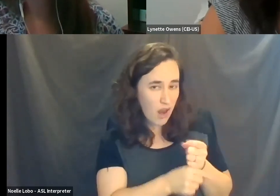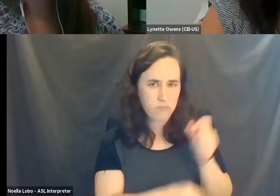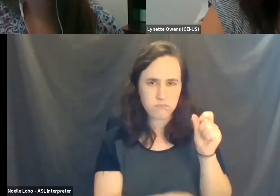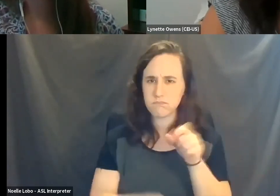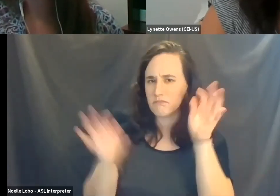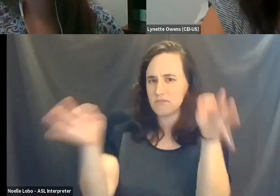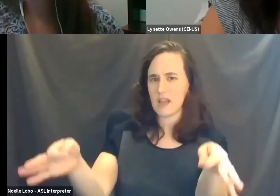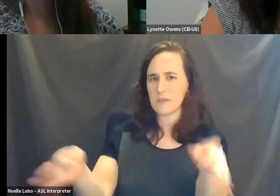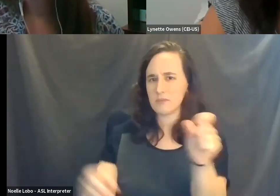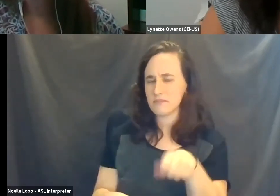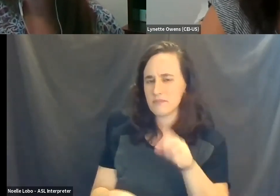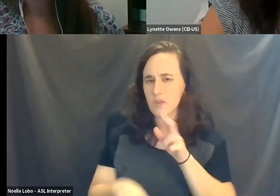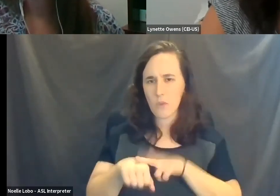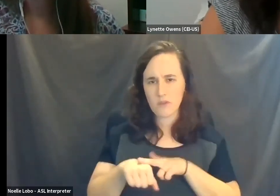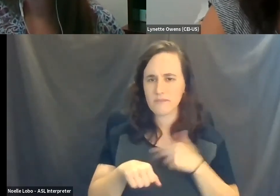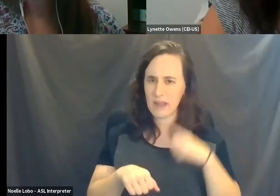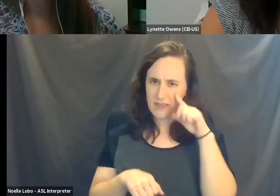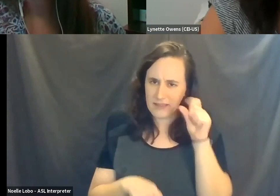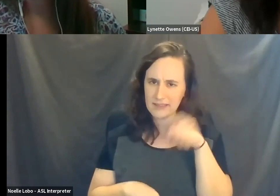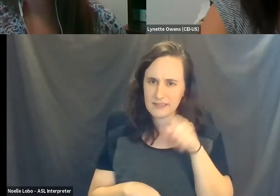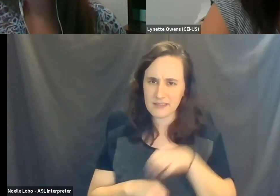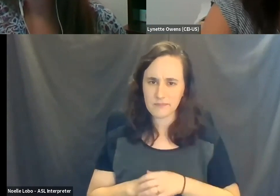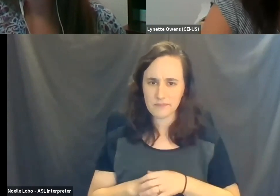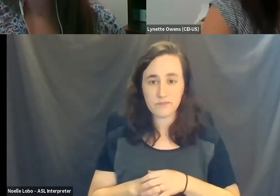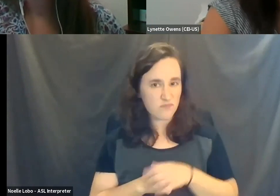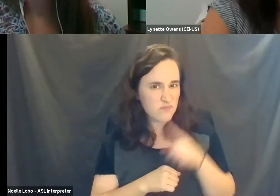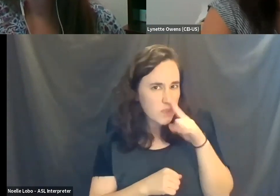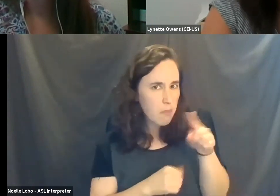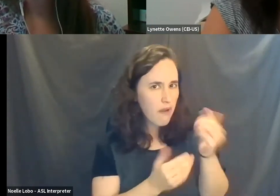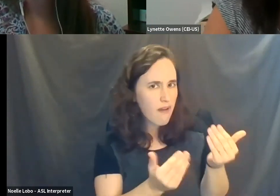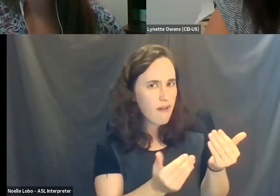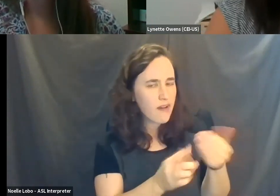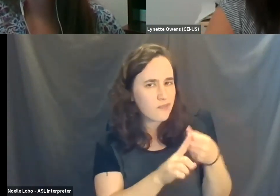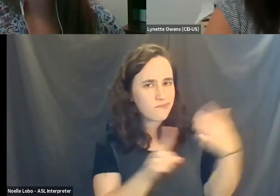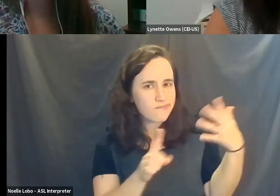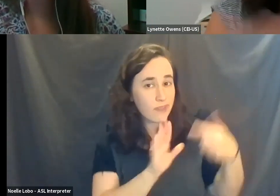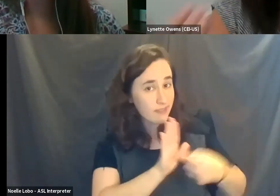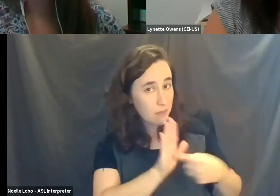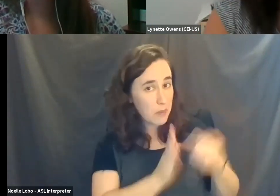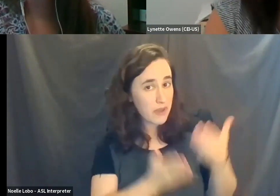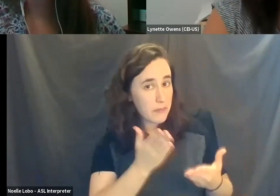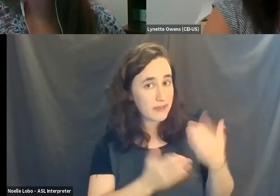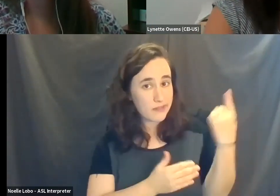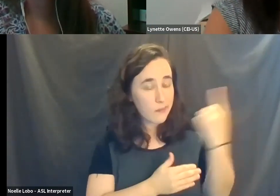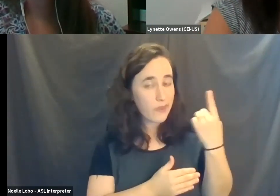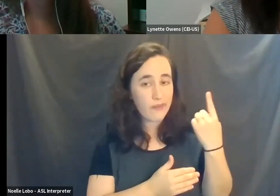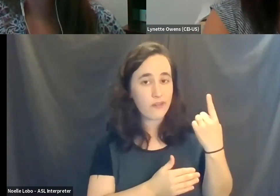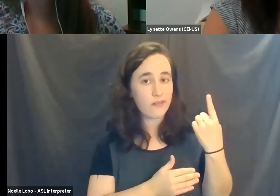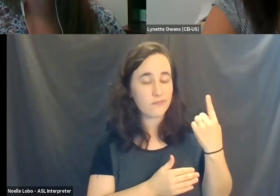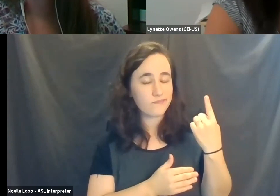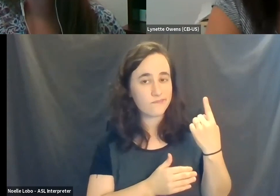Absolutely. I think so. Can you speak to an example of something that might